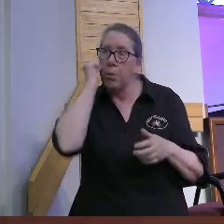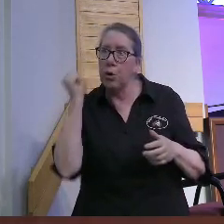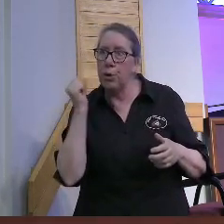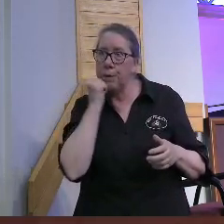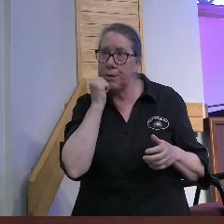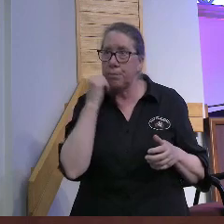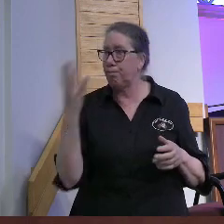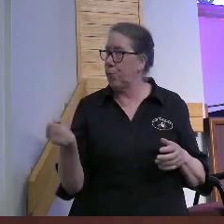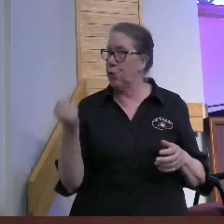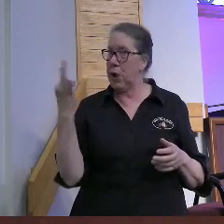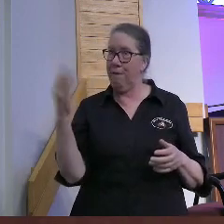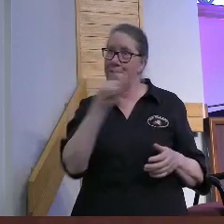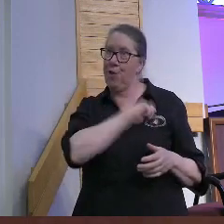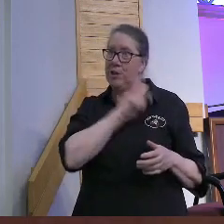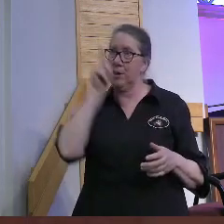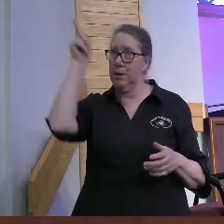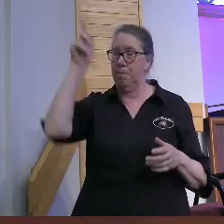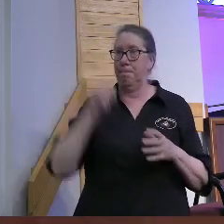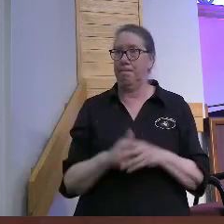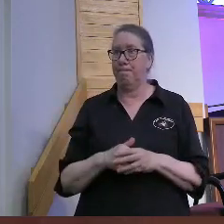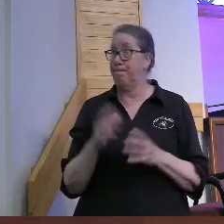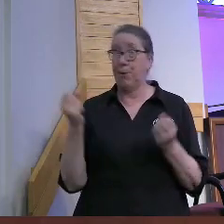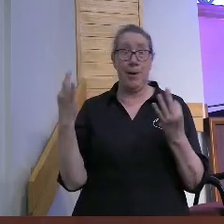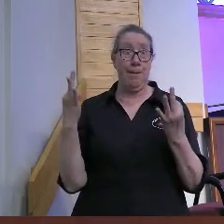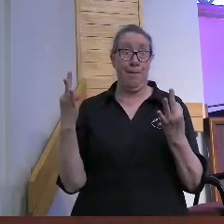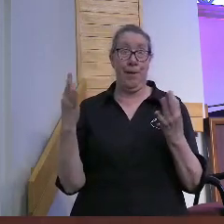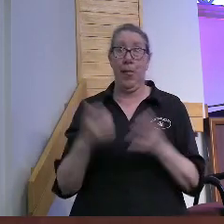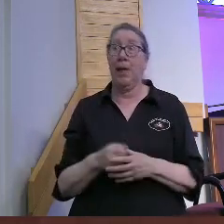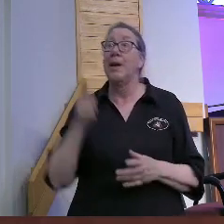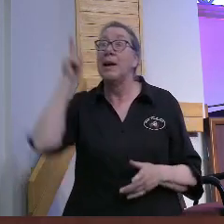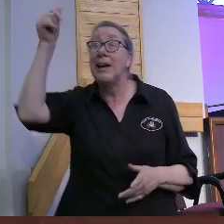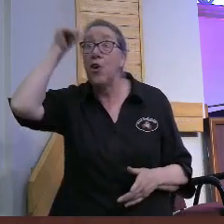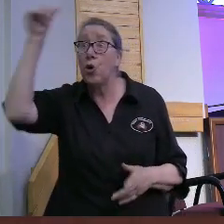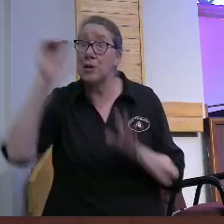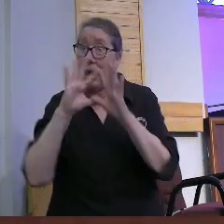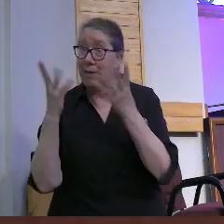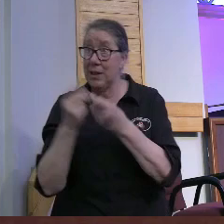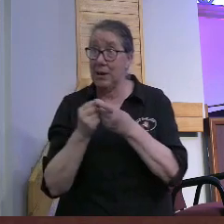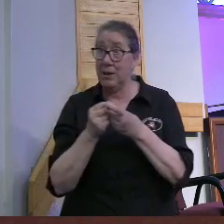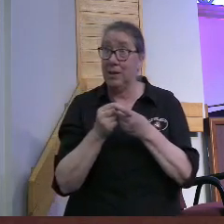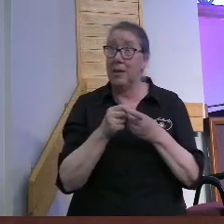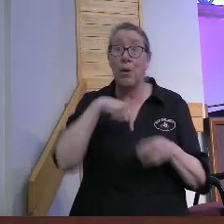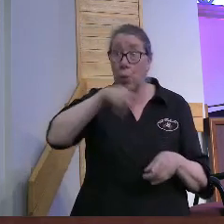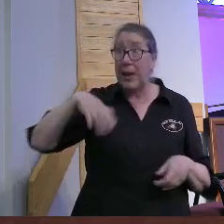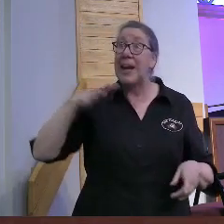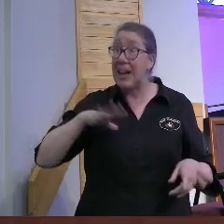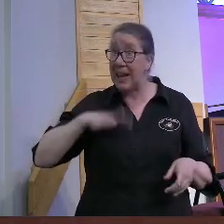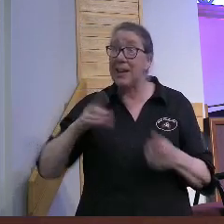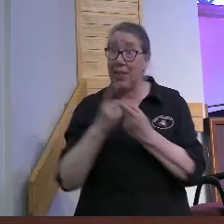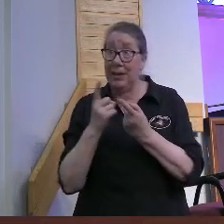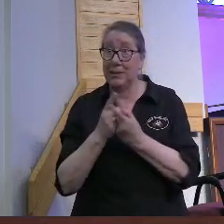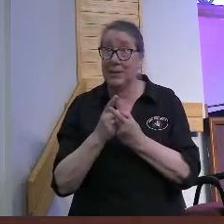things. But your heavenly Father knows that you have need of all these things. And so, be anxious for